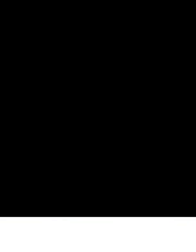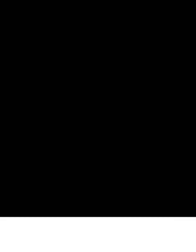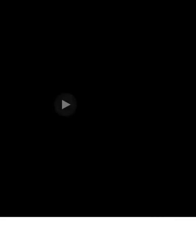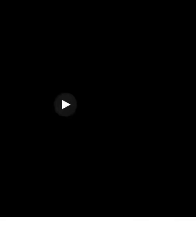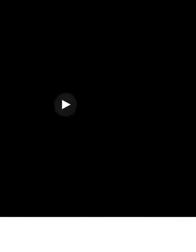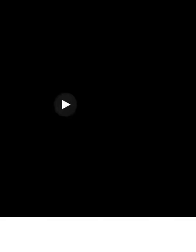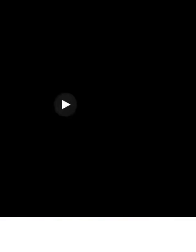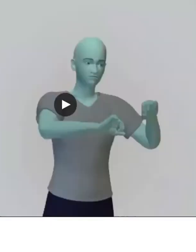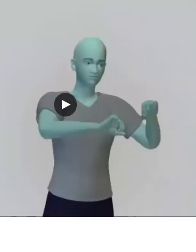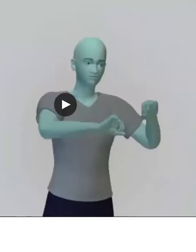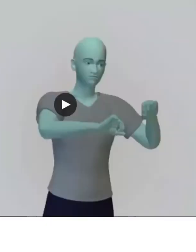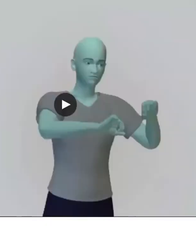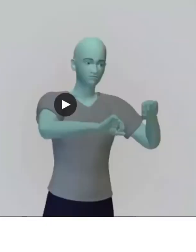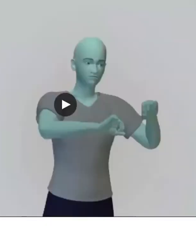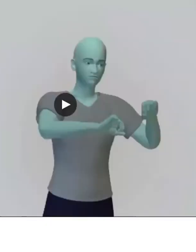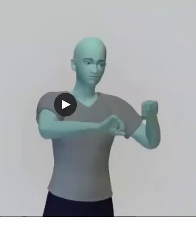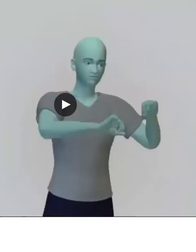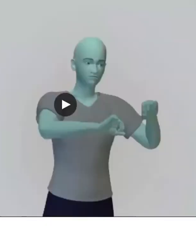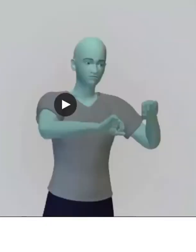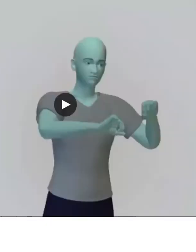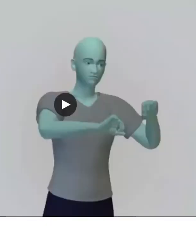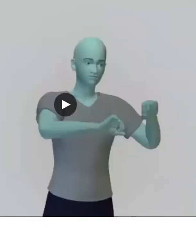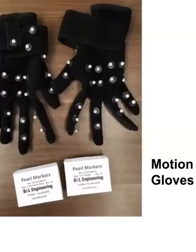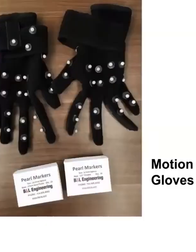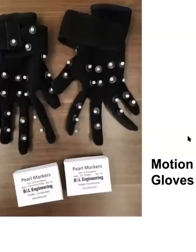thing, but looking differently.